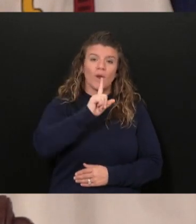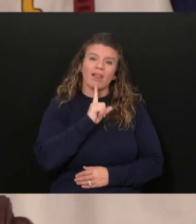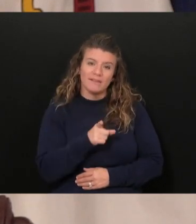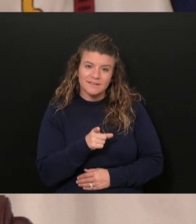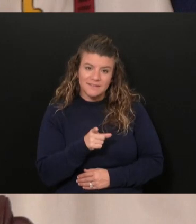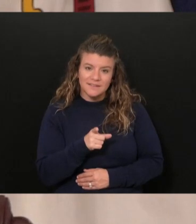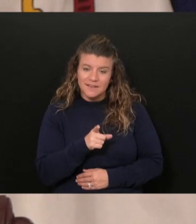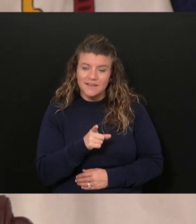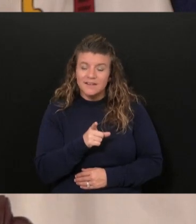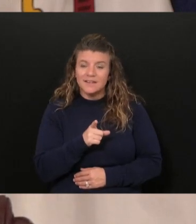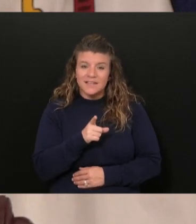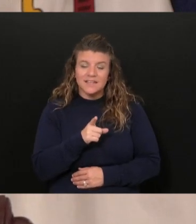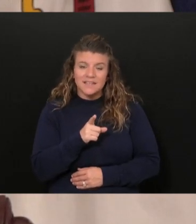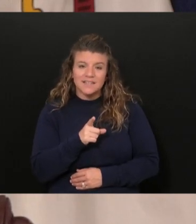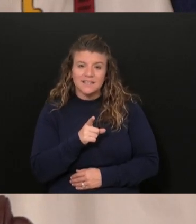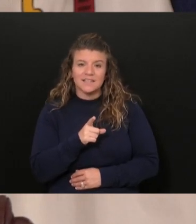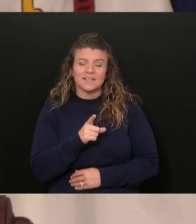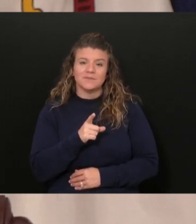and